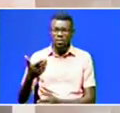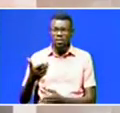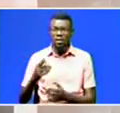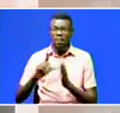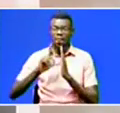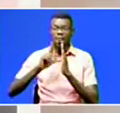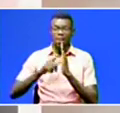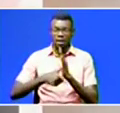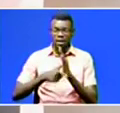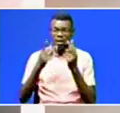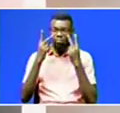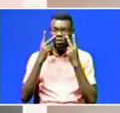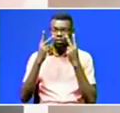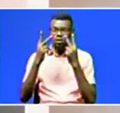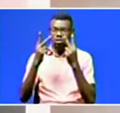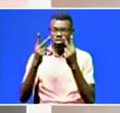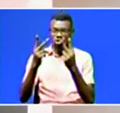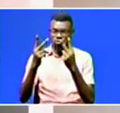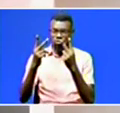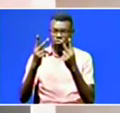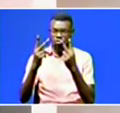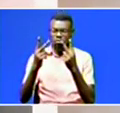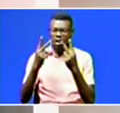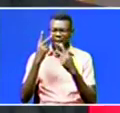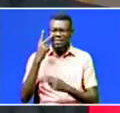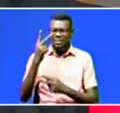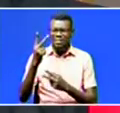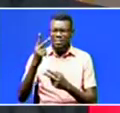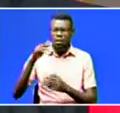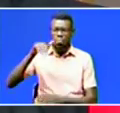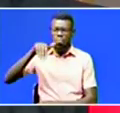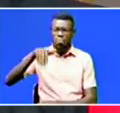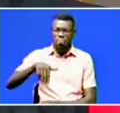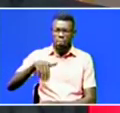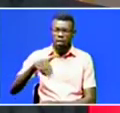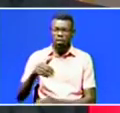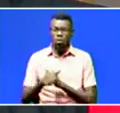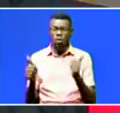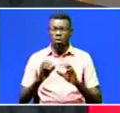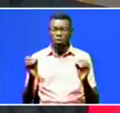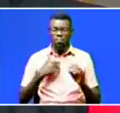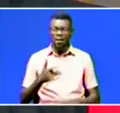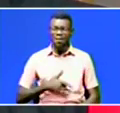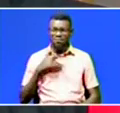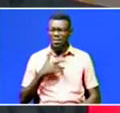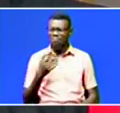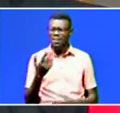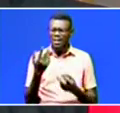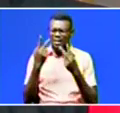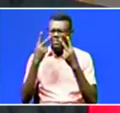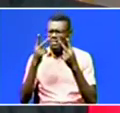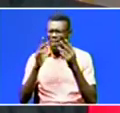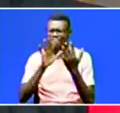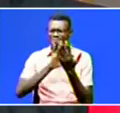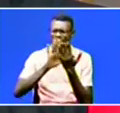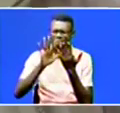he noticed significant changes in the strength of his sight. I started feeling like I can't see,